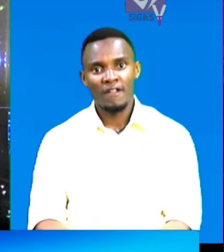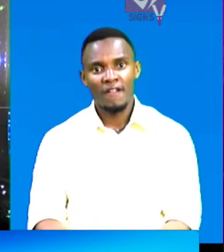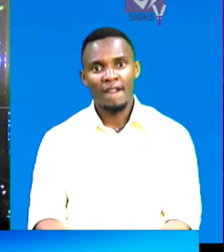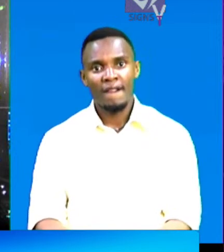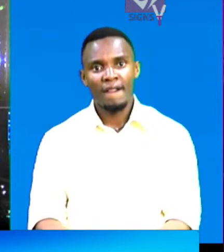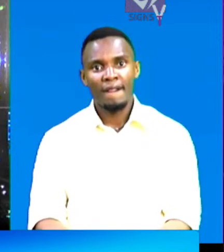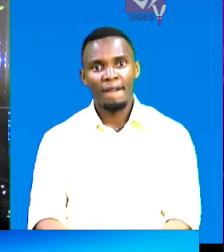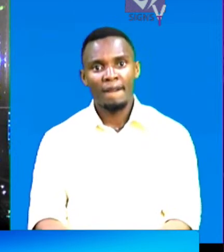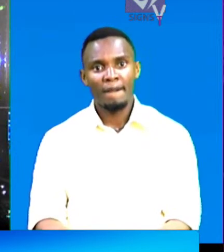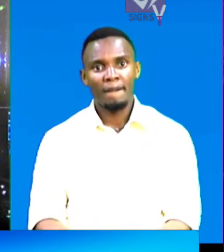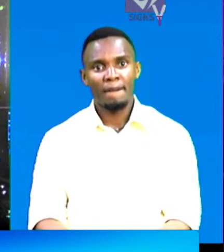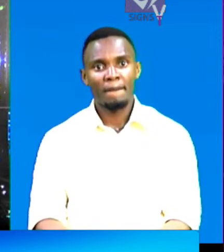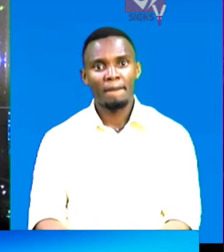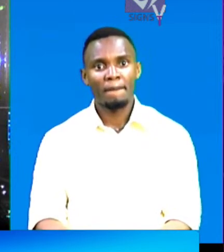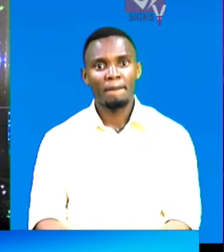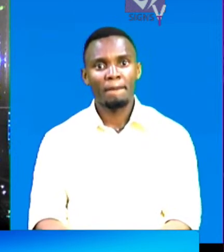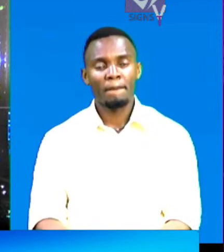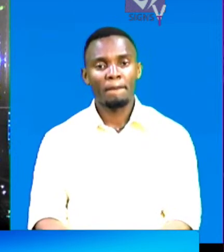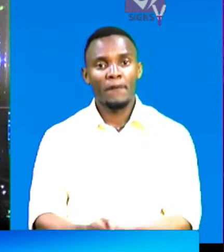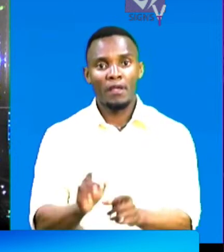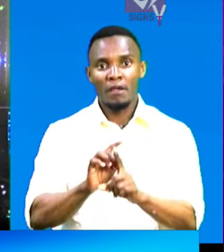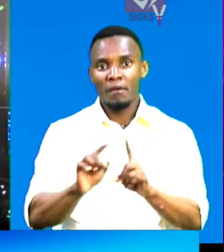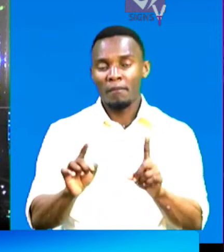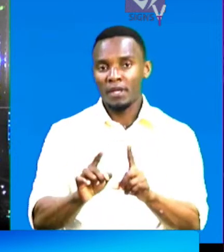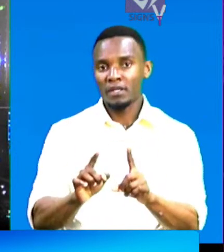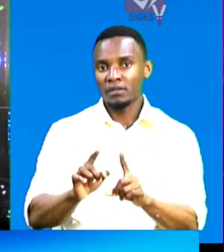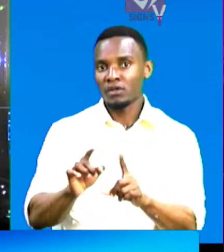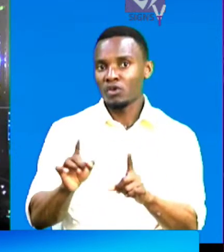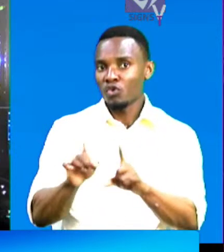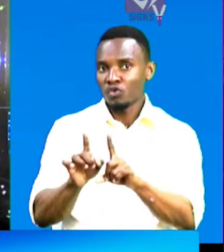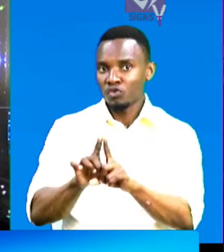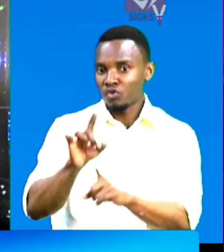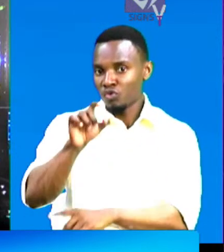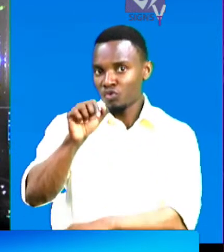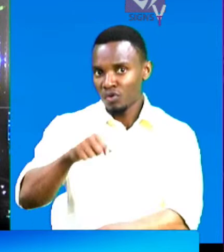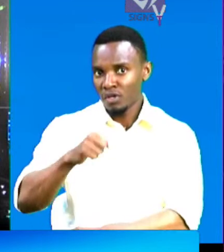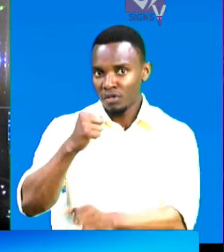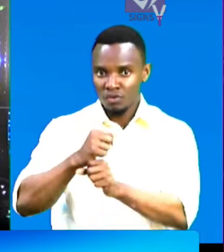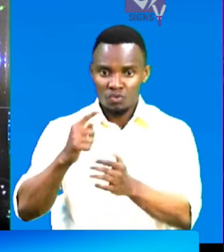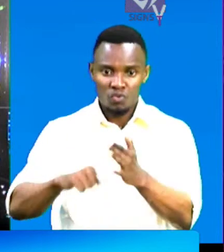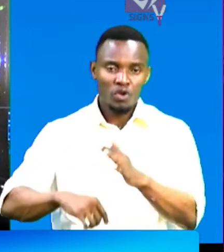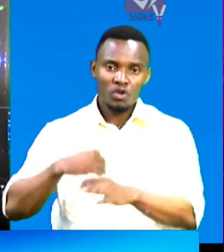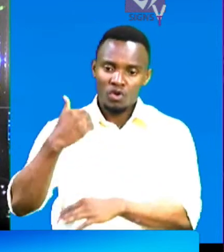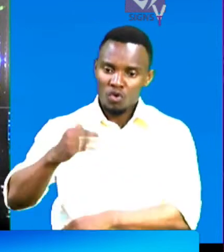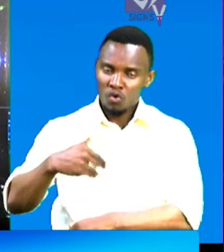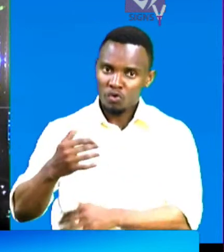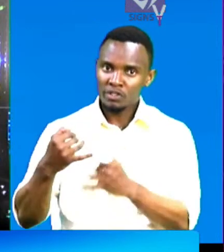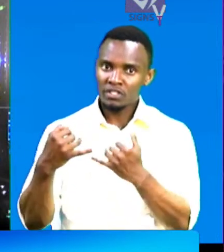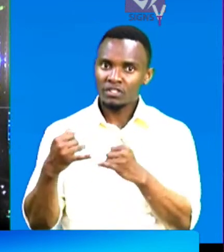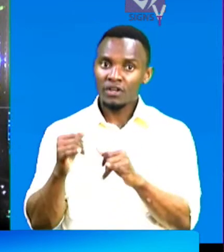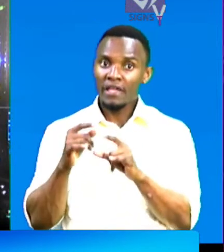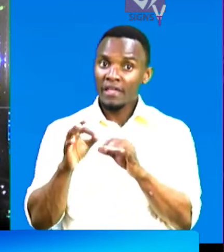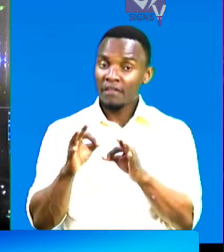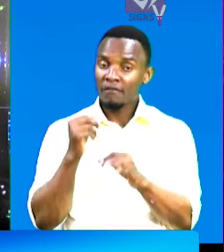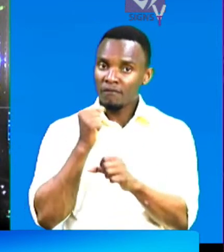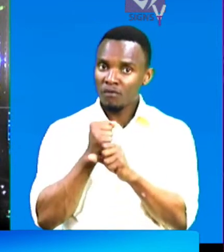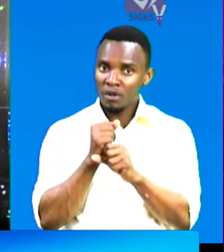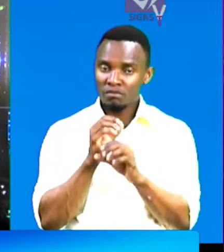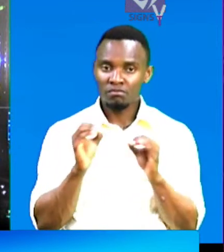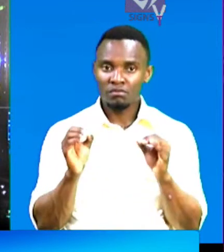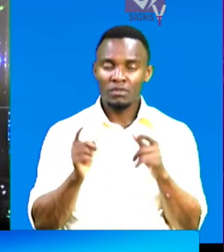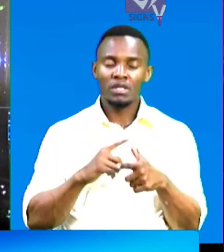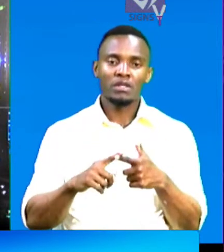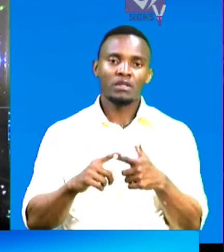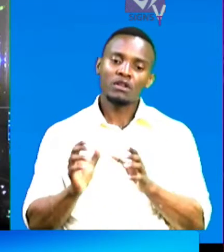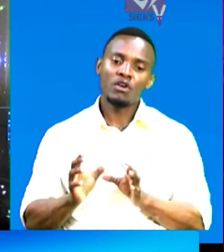But you know, you can always test waters. If it doesn't work,